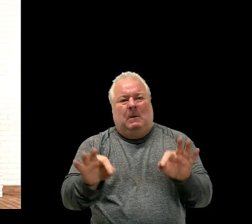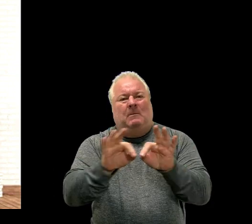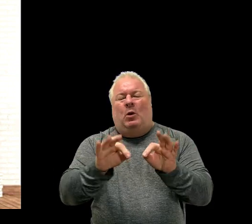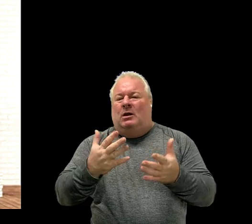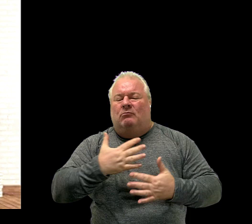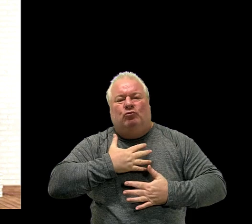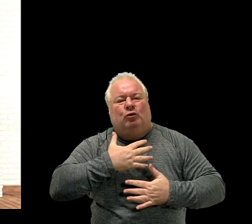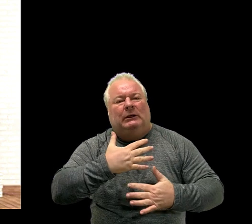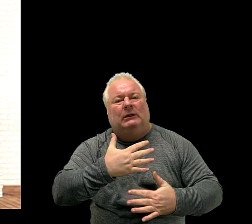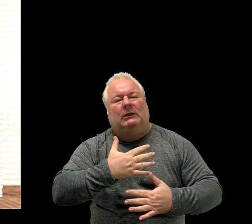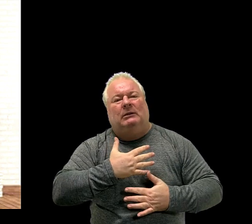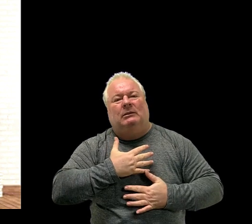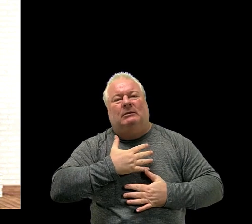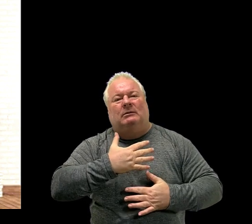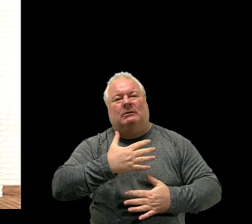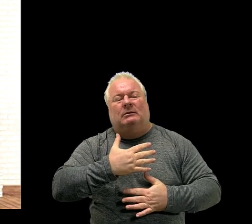breathe